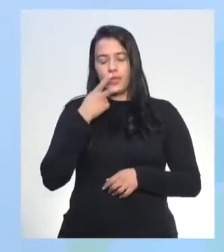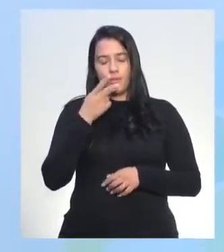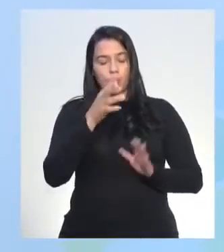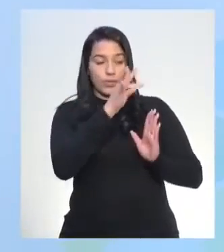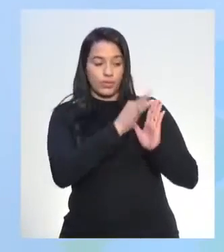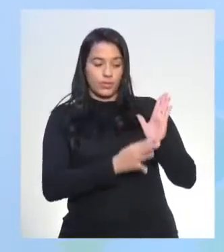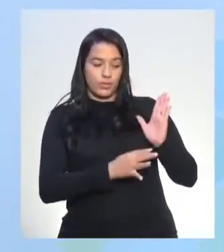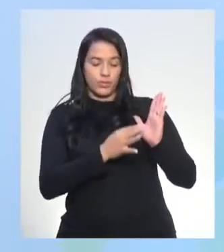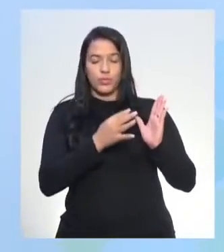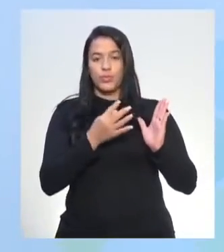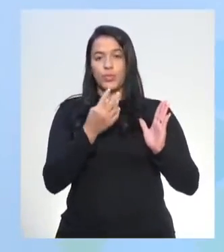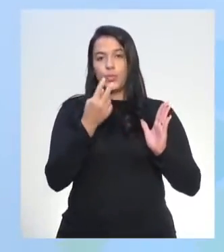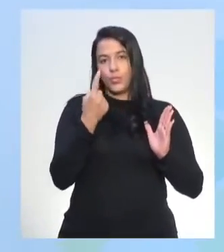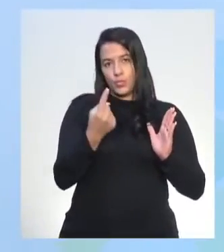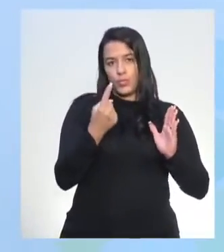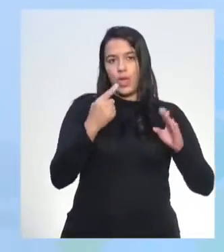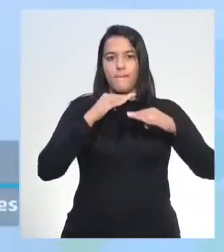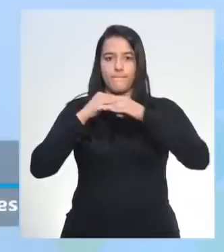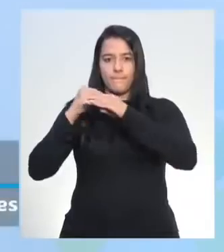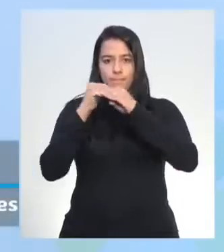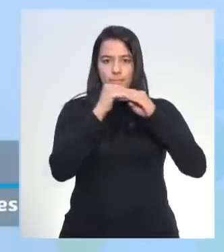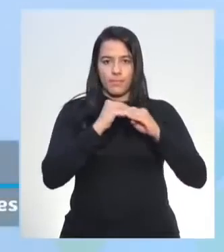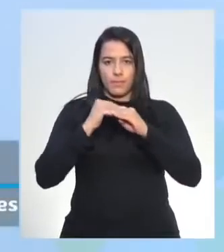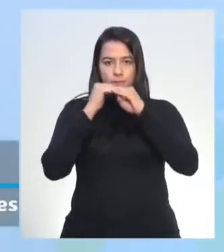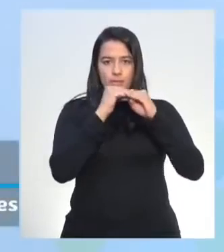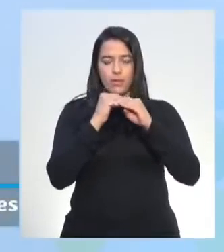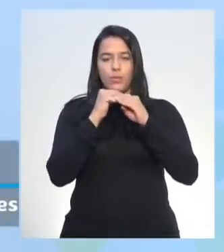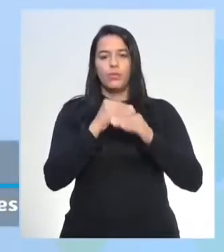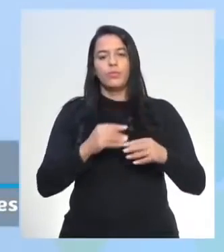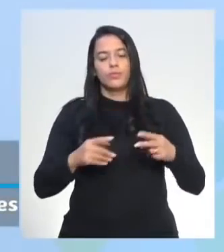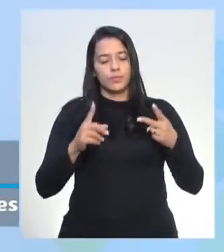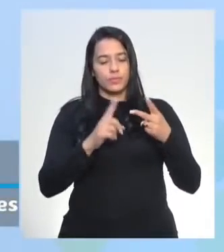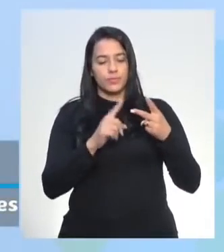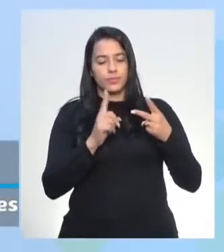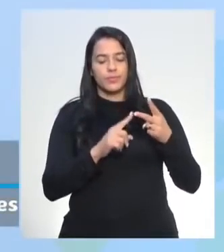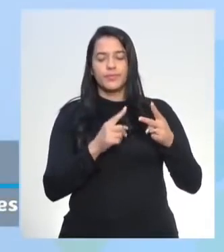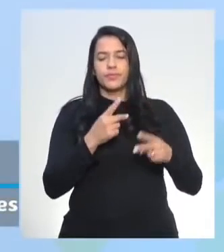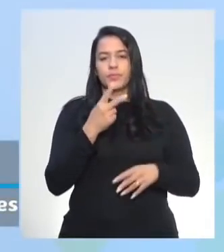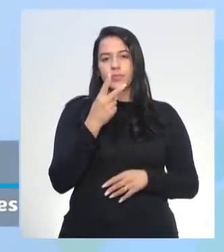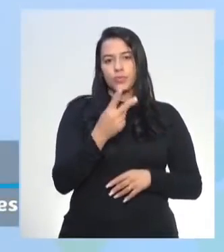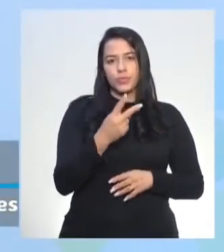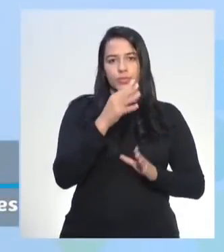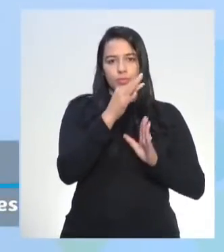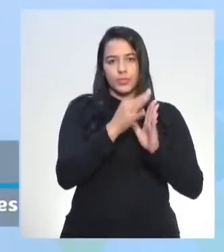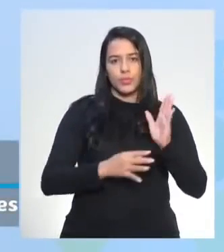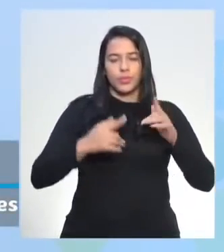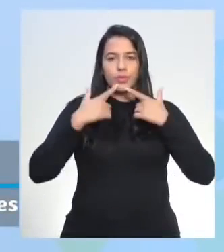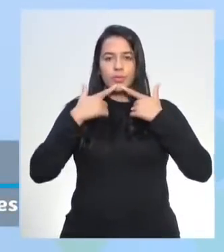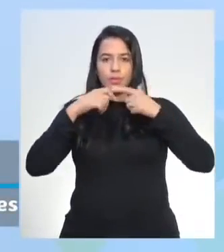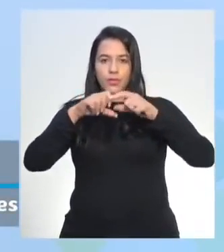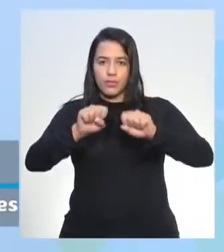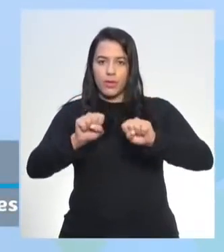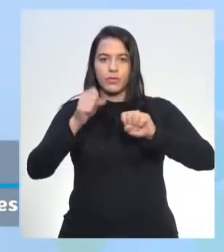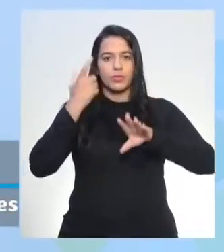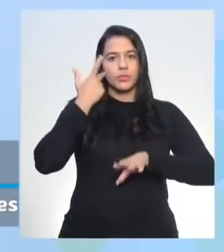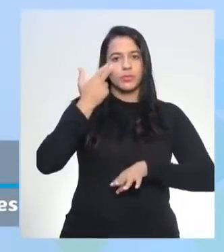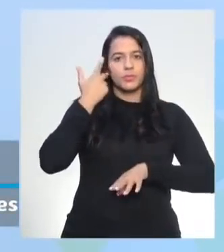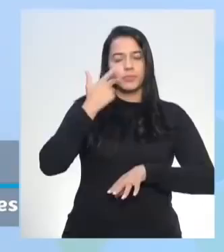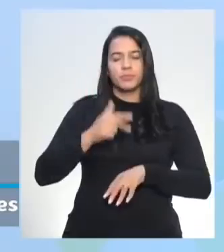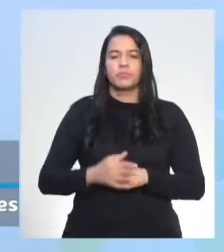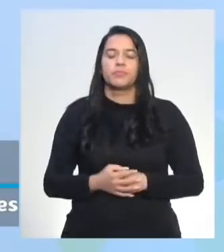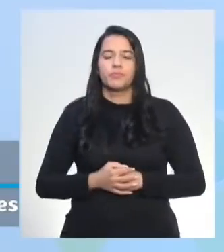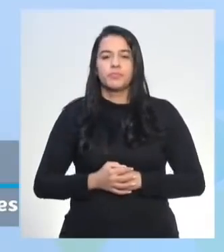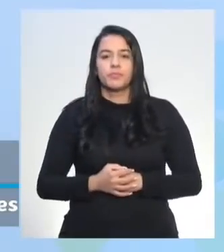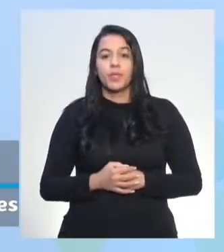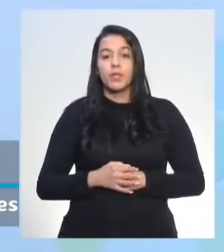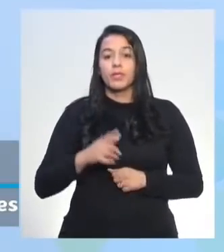é padrão. Texto 2, linguagem formal. Então, e a aluna falou aqui, a Lorena, do professor, colocou